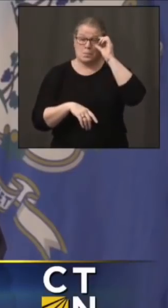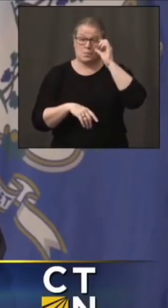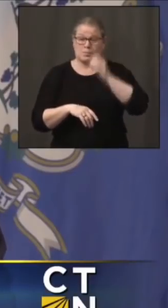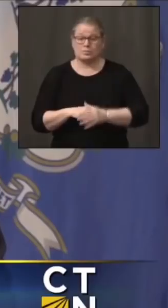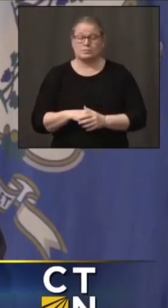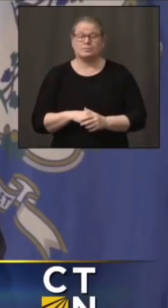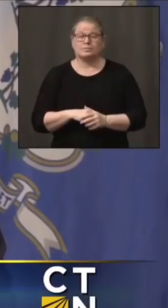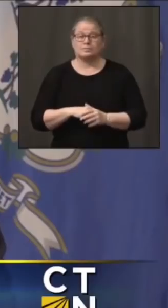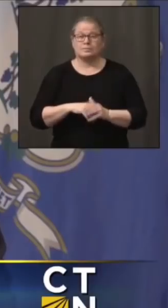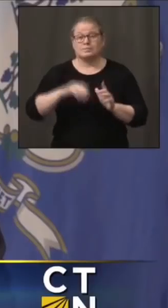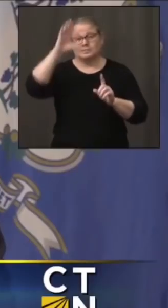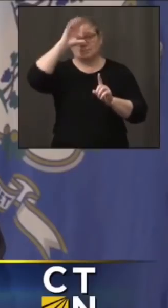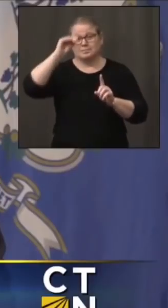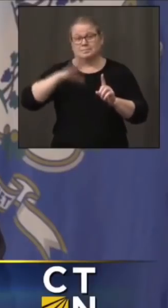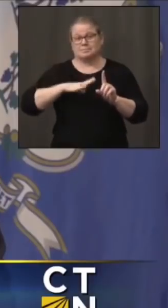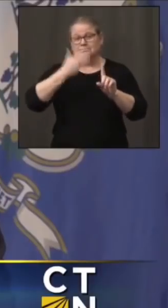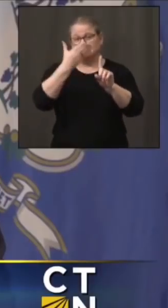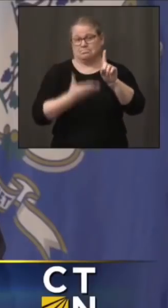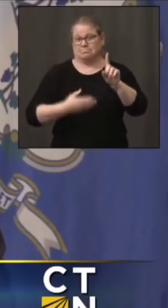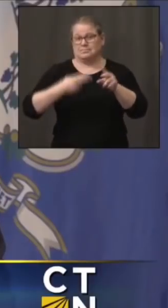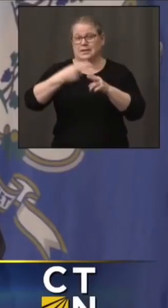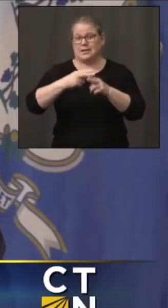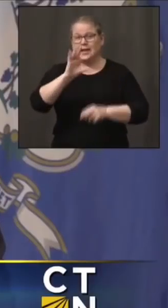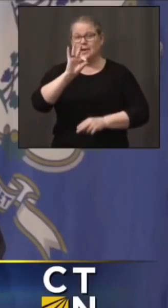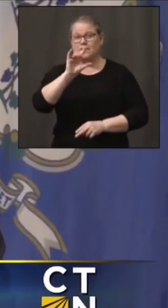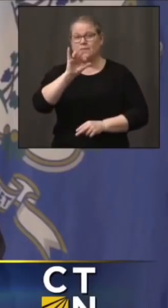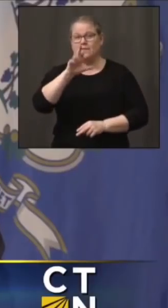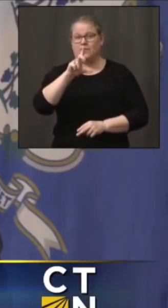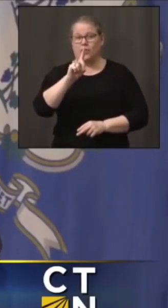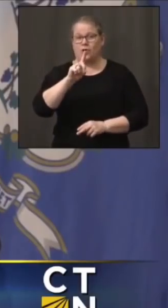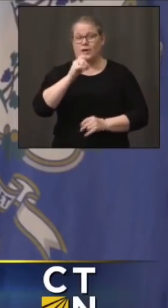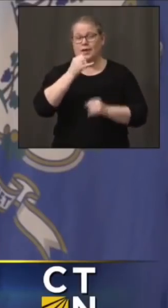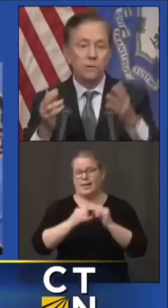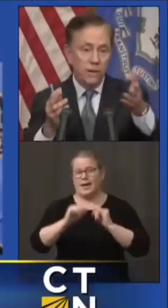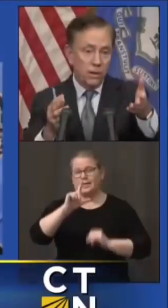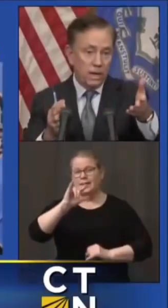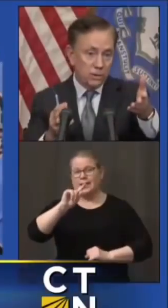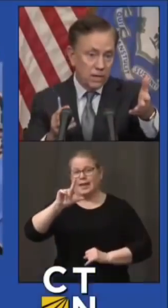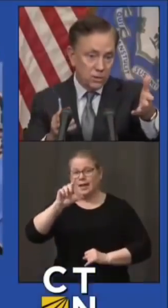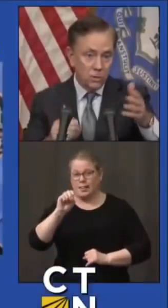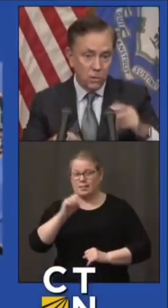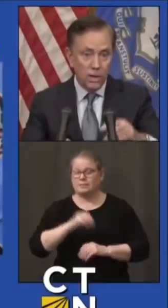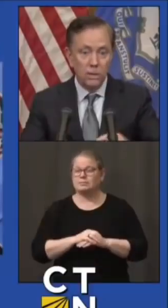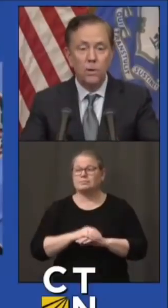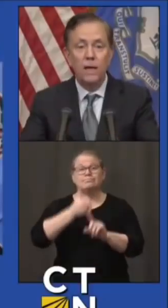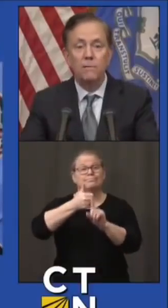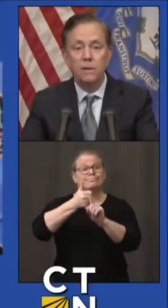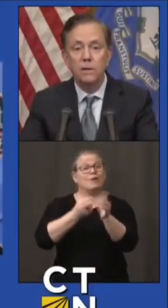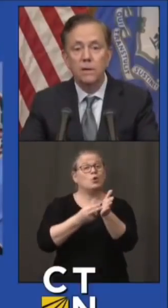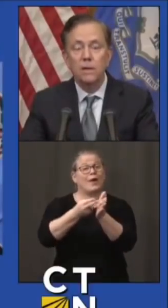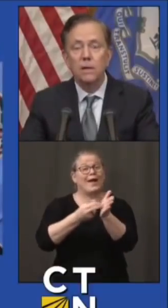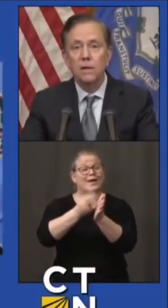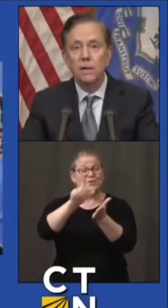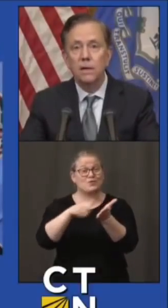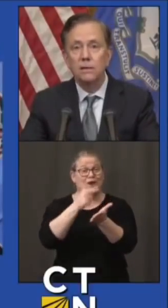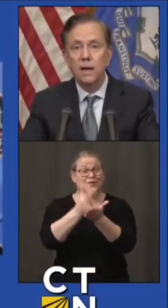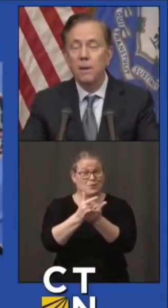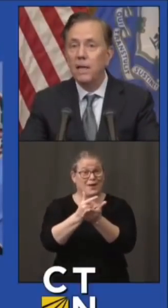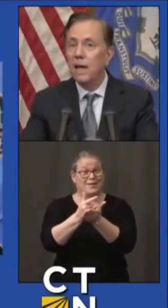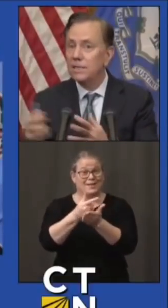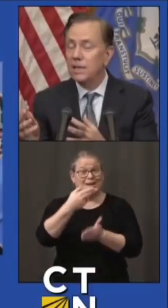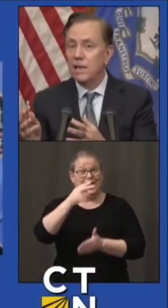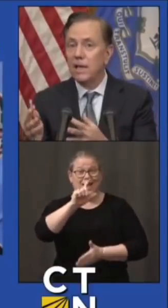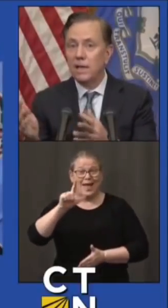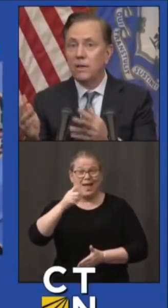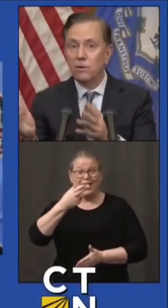His name is Floyd Little. And Floyd was a graduate of Hill House High School right in New Haven. Not